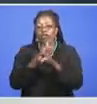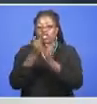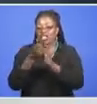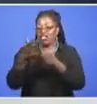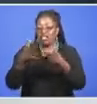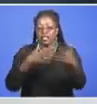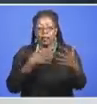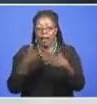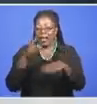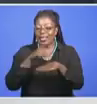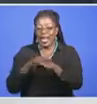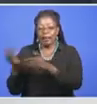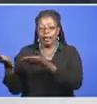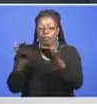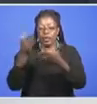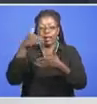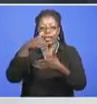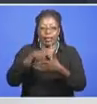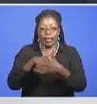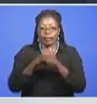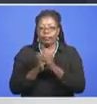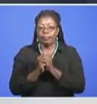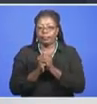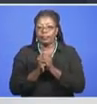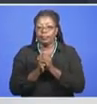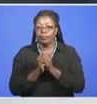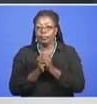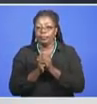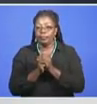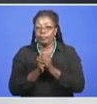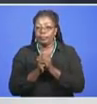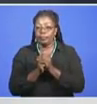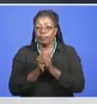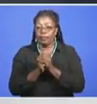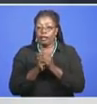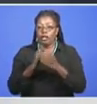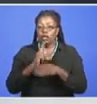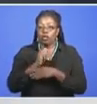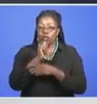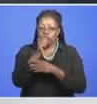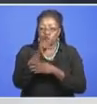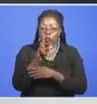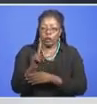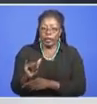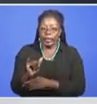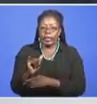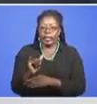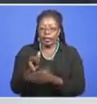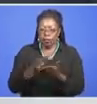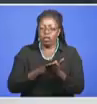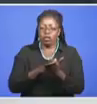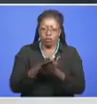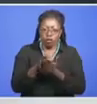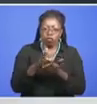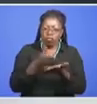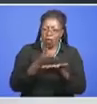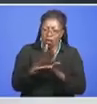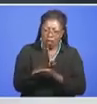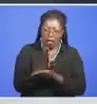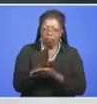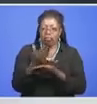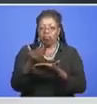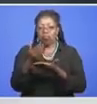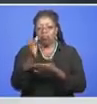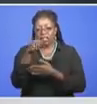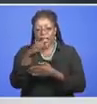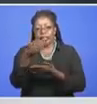the commentary and the feedback that we got from merchants, you know, really and truly, it has been fairly smooth from what we can tell. There have been